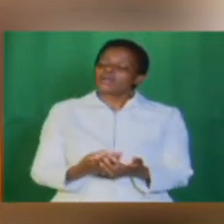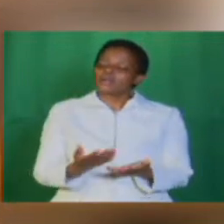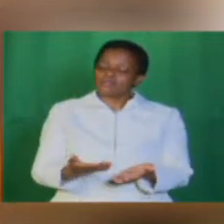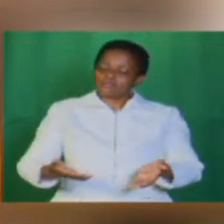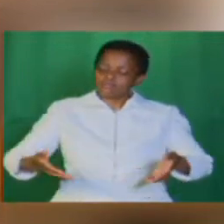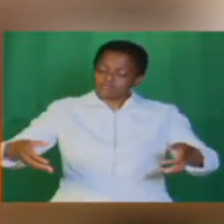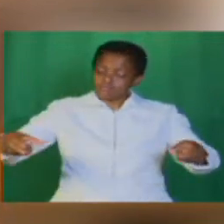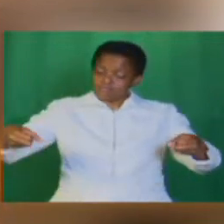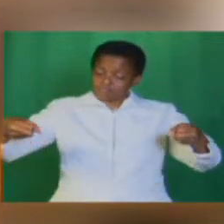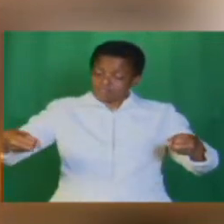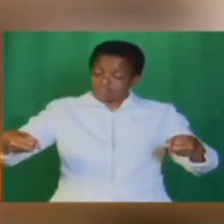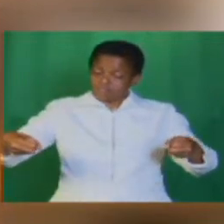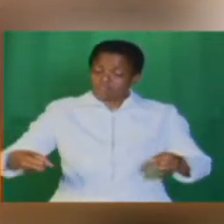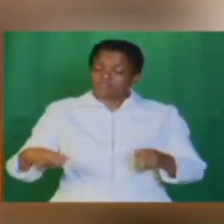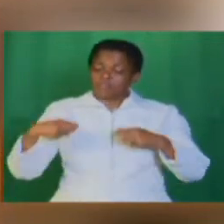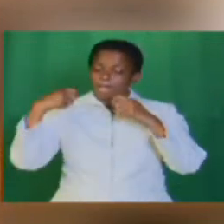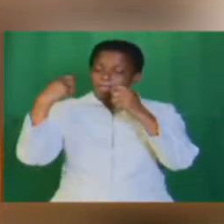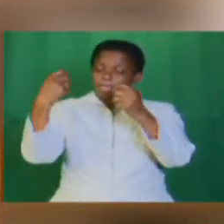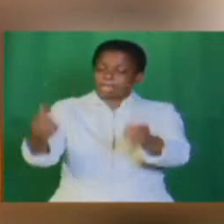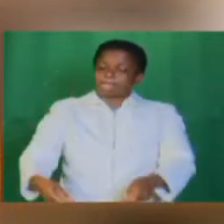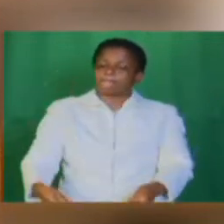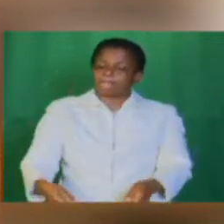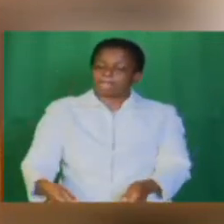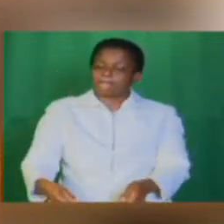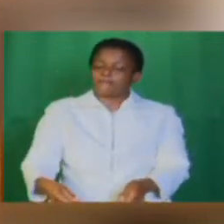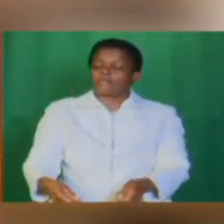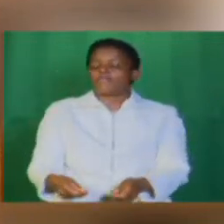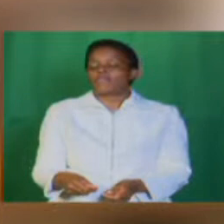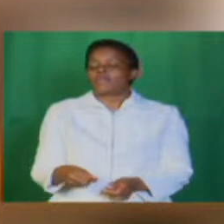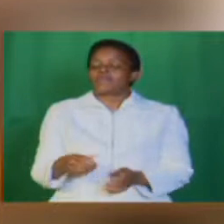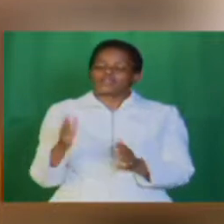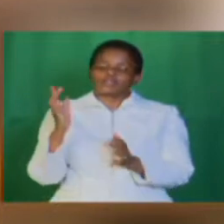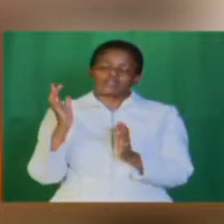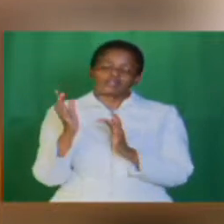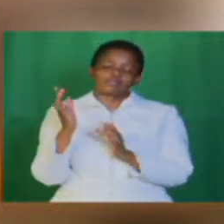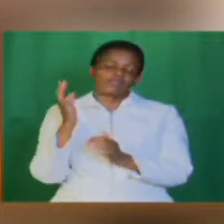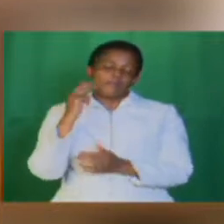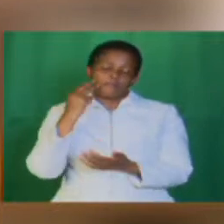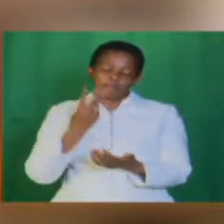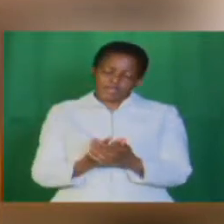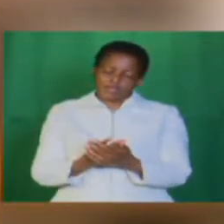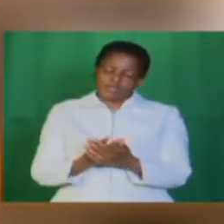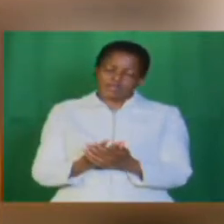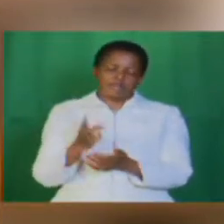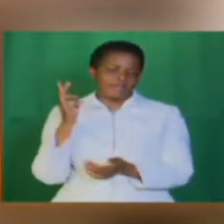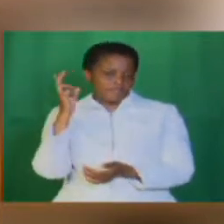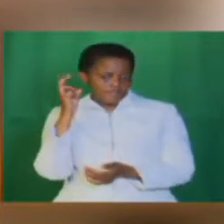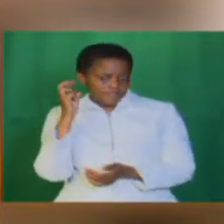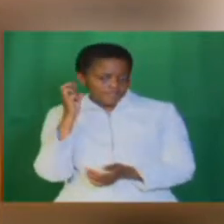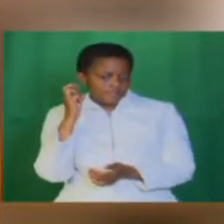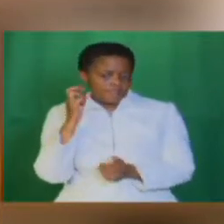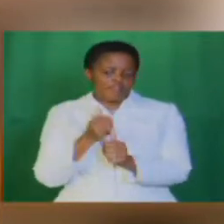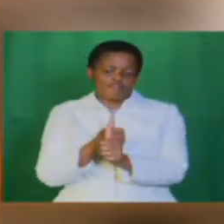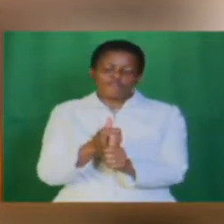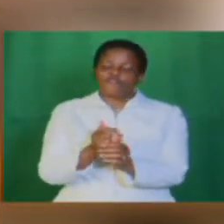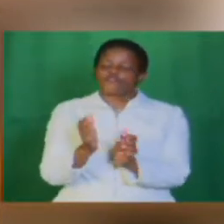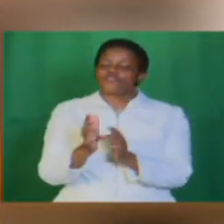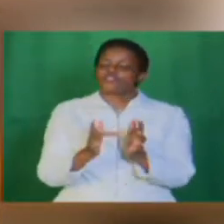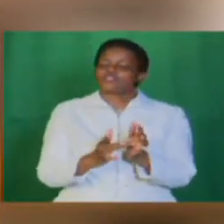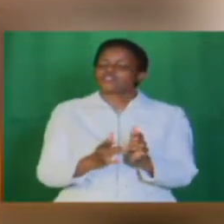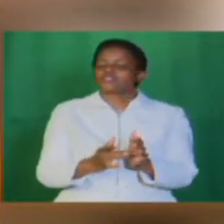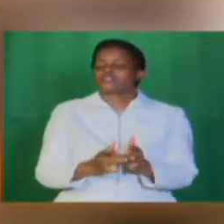the boat. And Peter did just as Jesus had said, and he caught as many fish as you